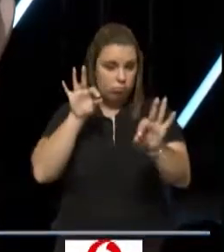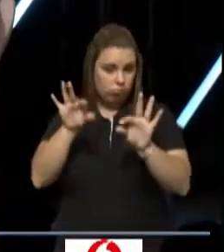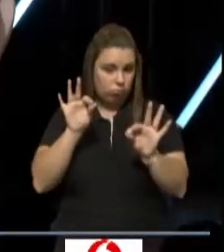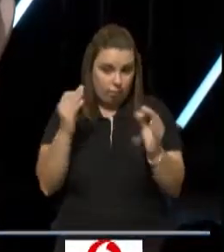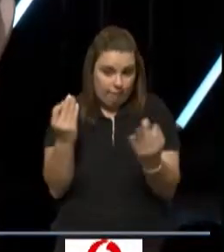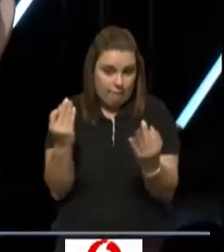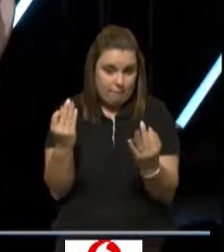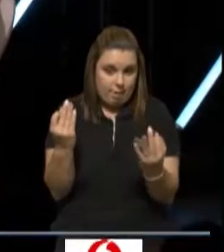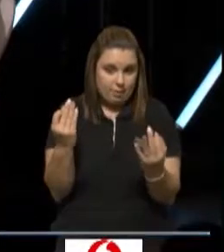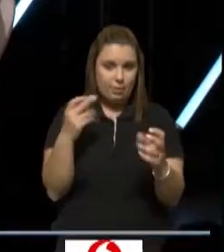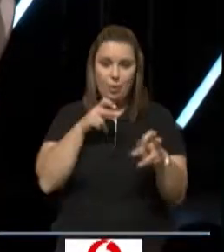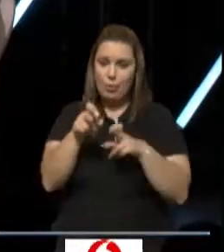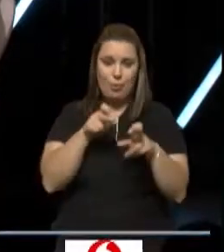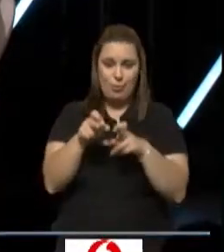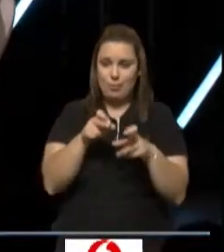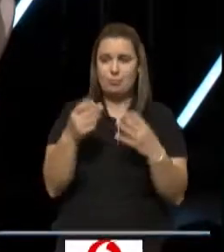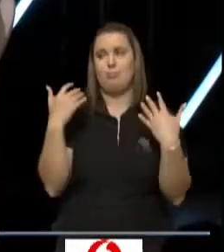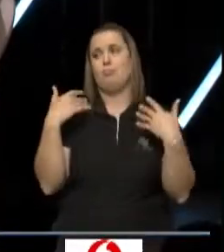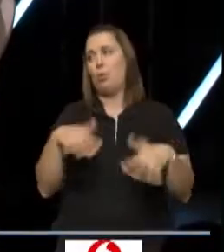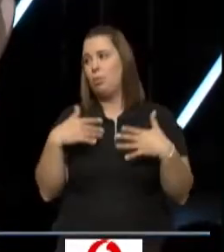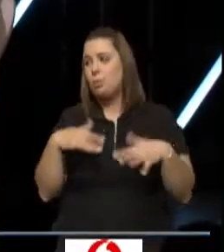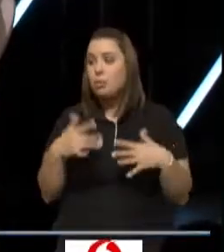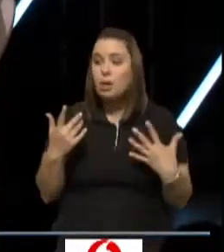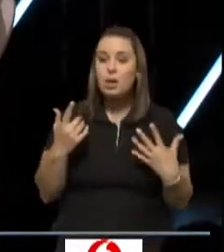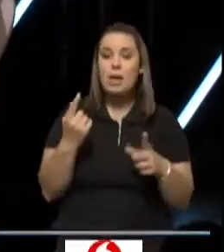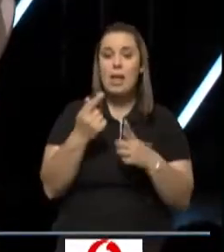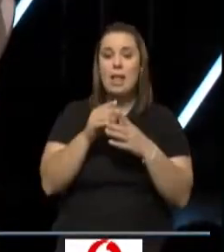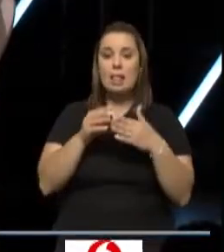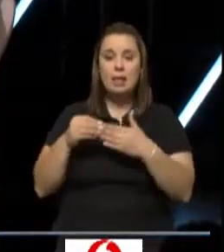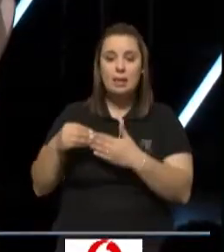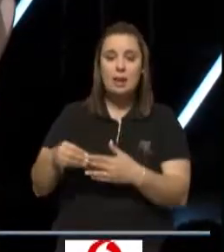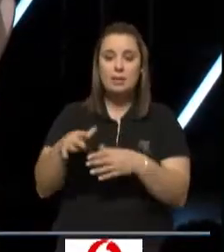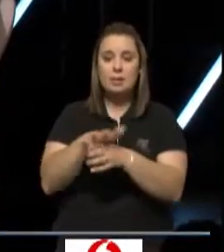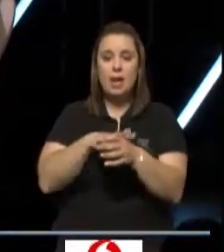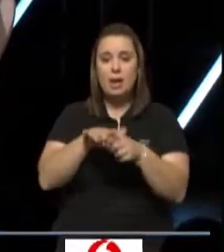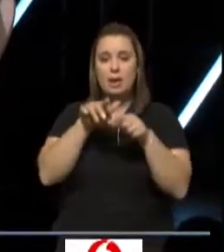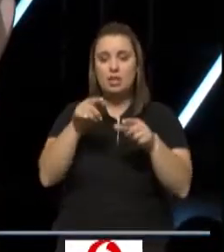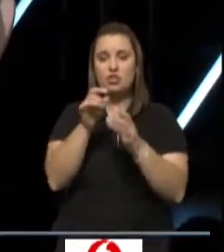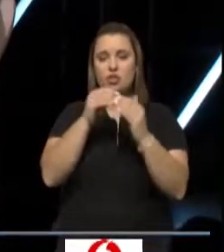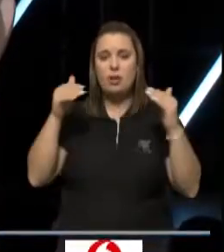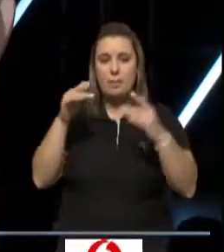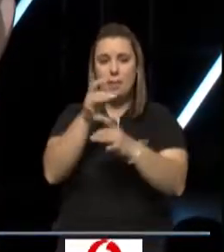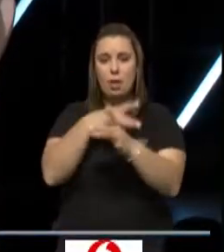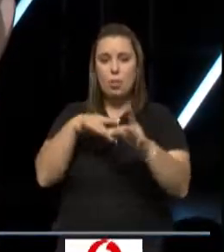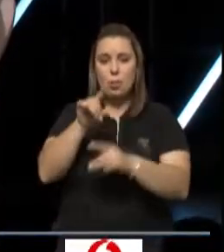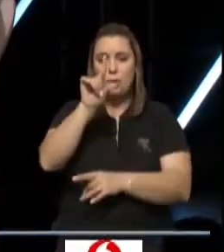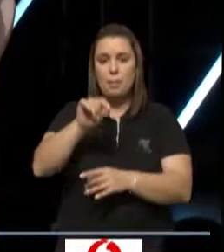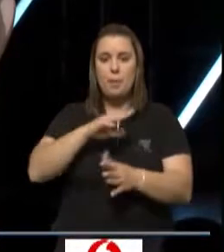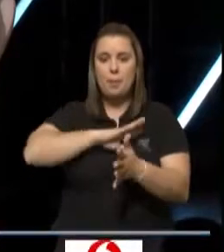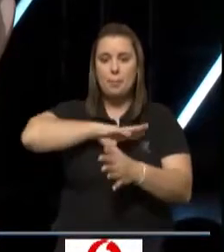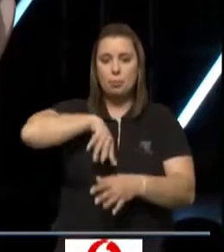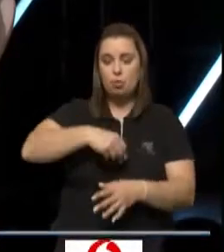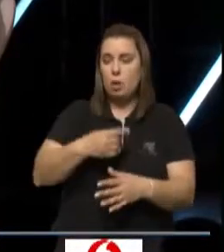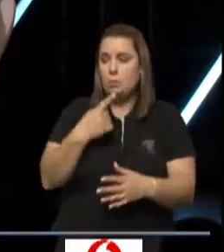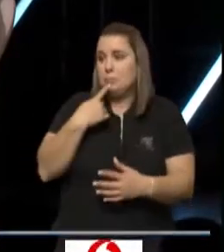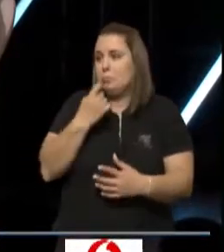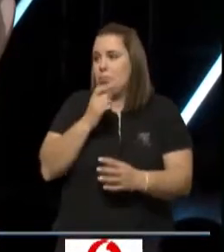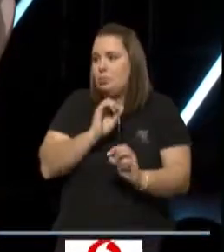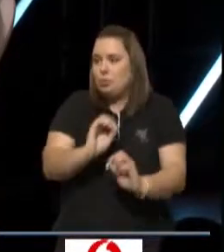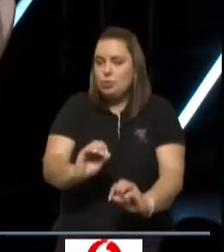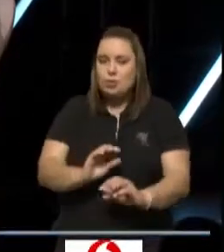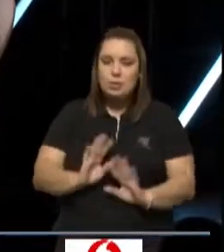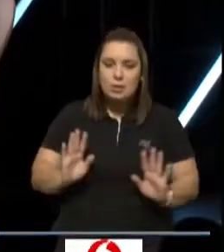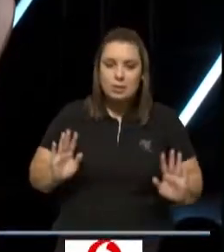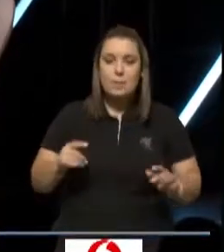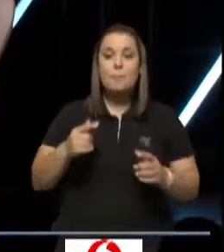that we choose, the competition to and competitiveness and leadership of the sector in Europe and